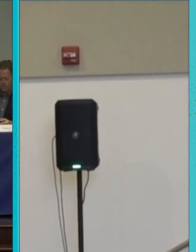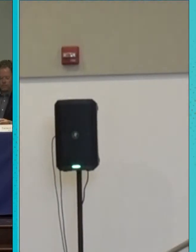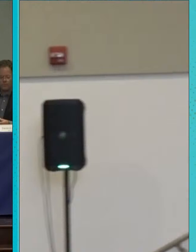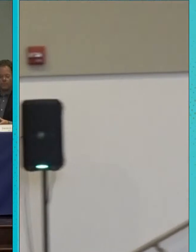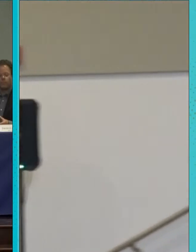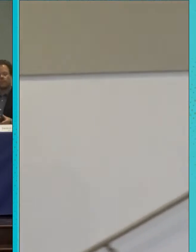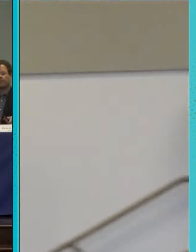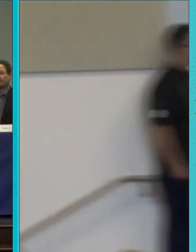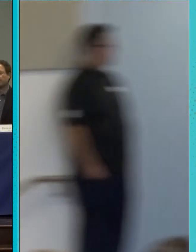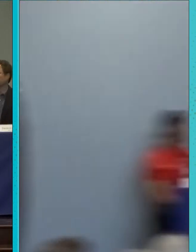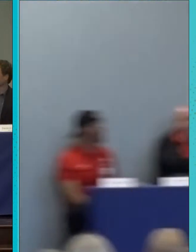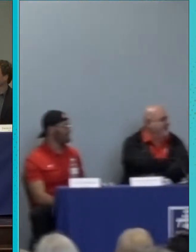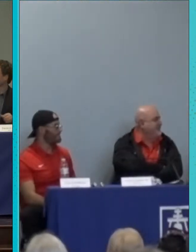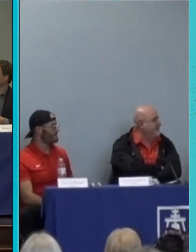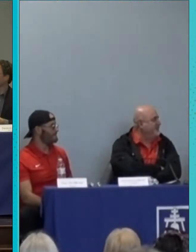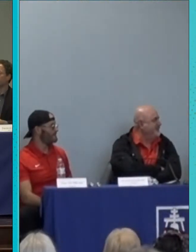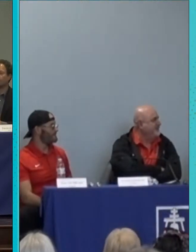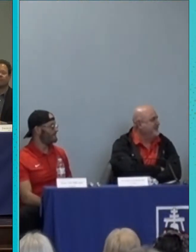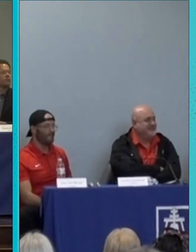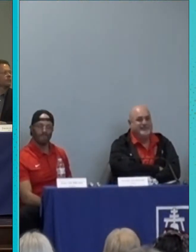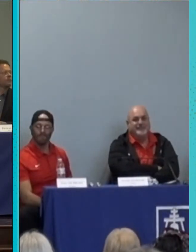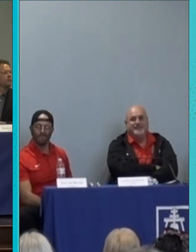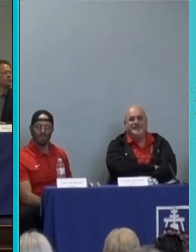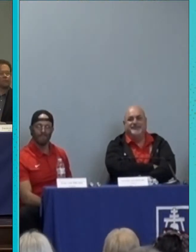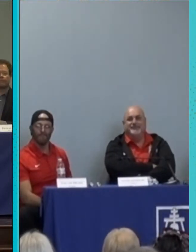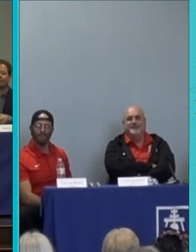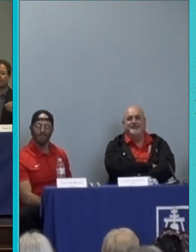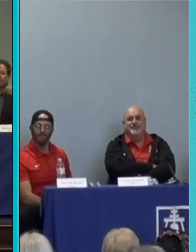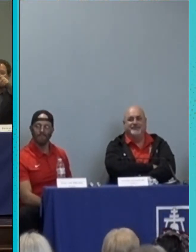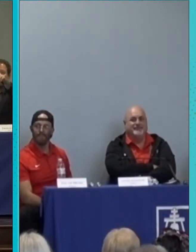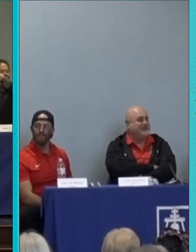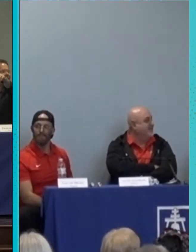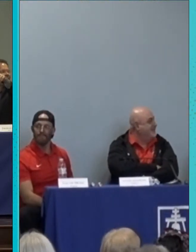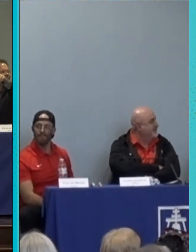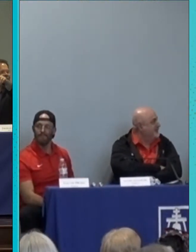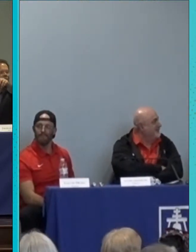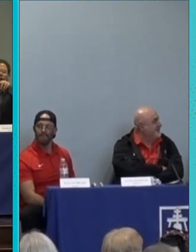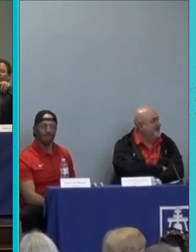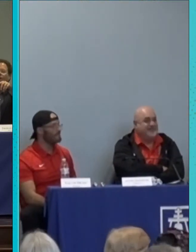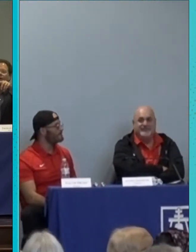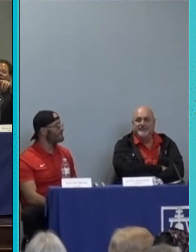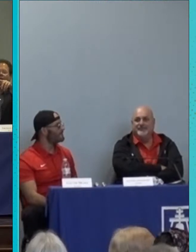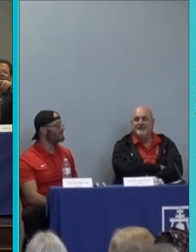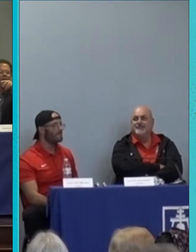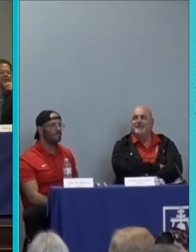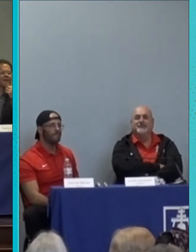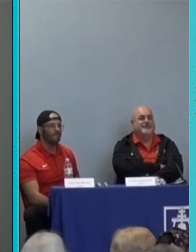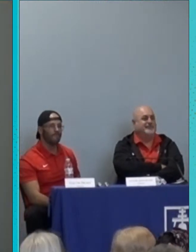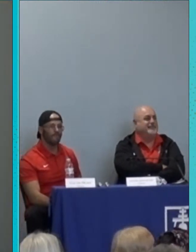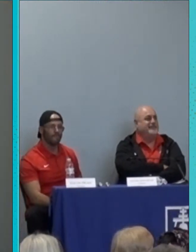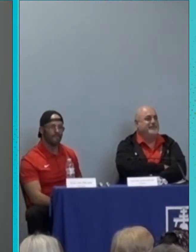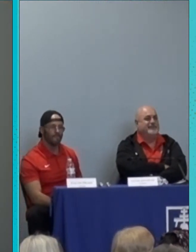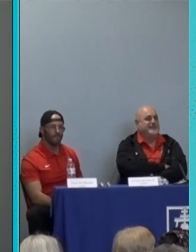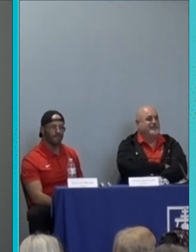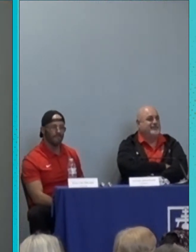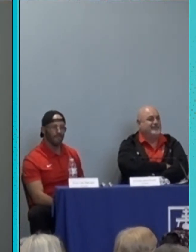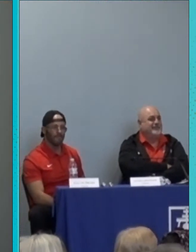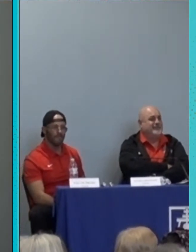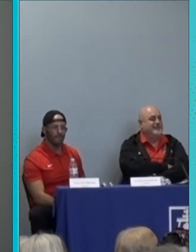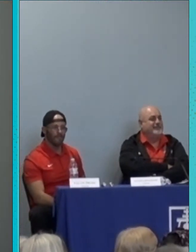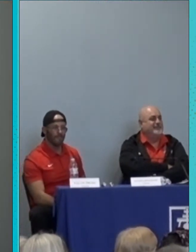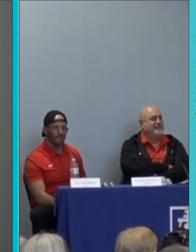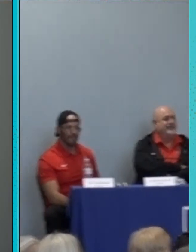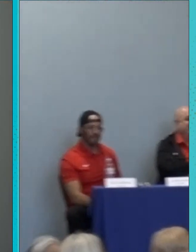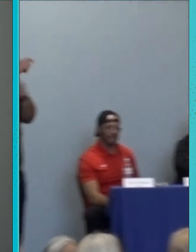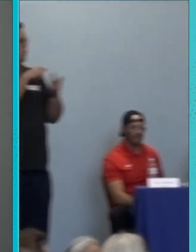So yeah, it's a lot going on. Okay, we had one woman up here waiting patiently, and I would love to give it to her, and